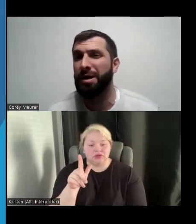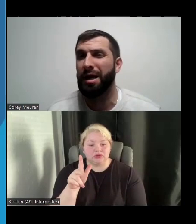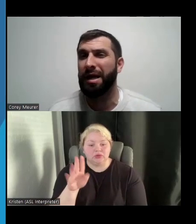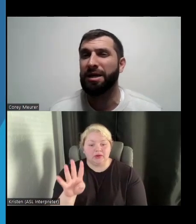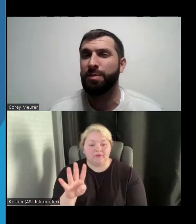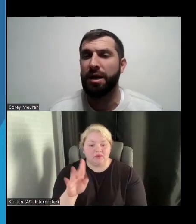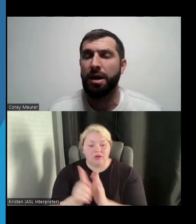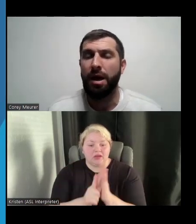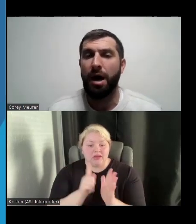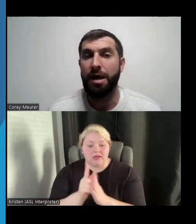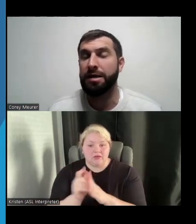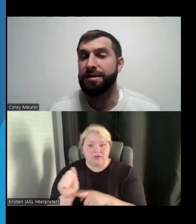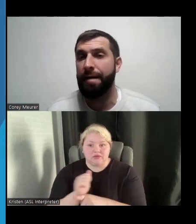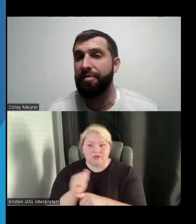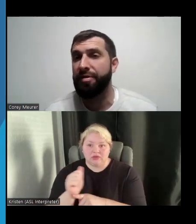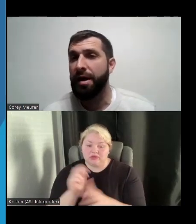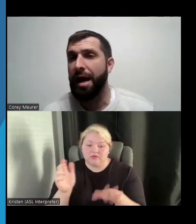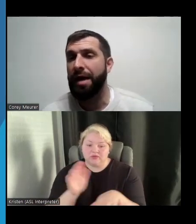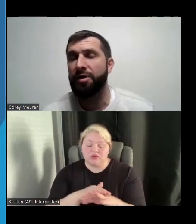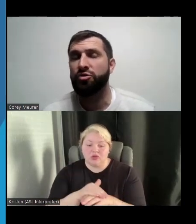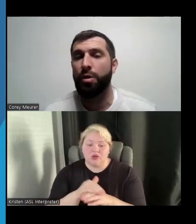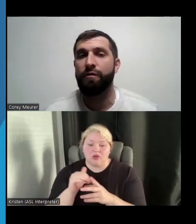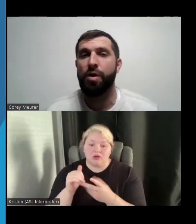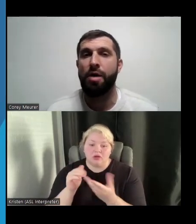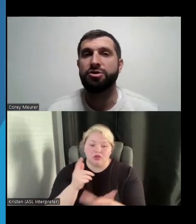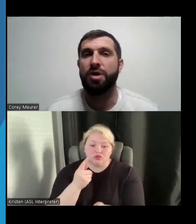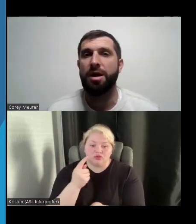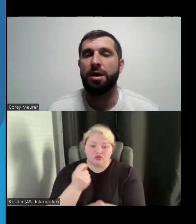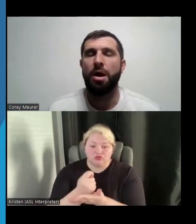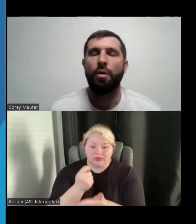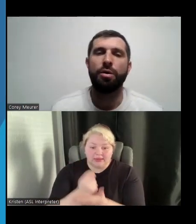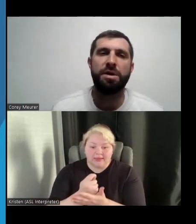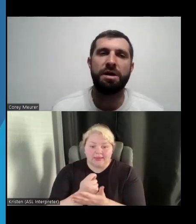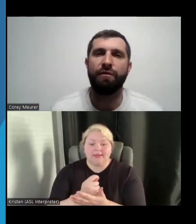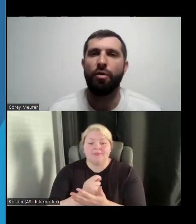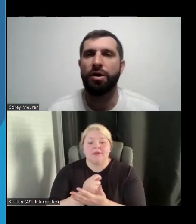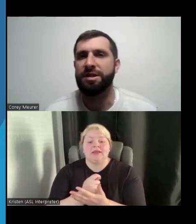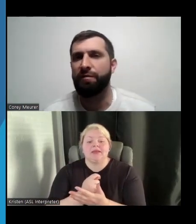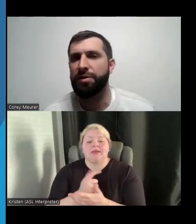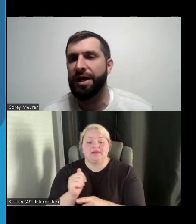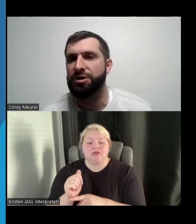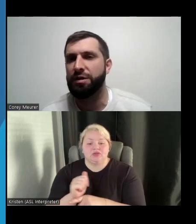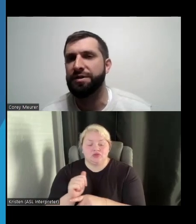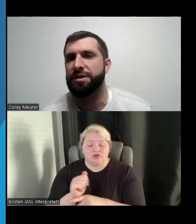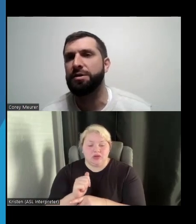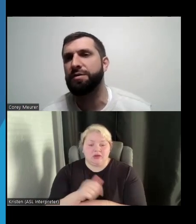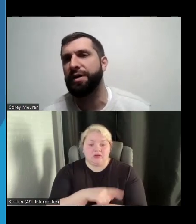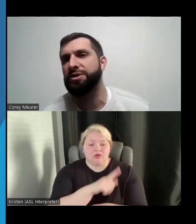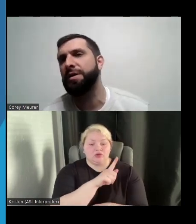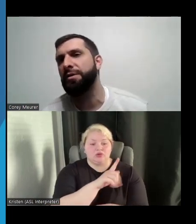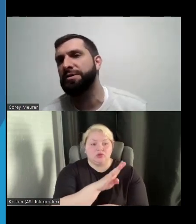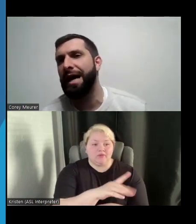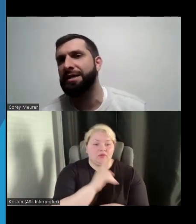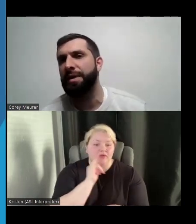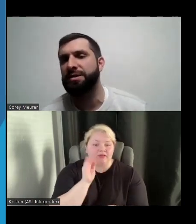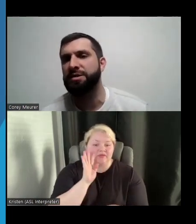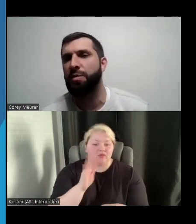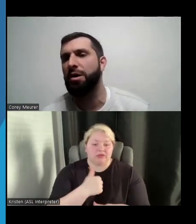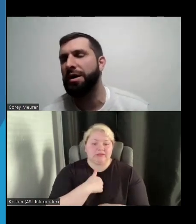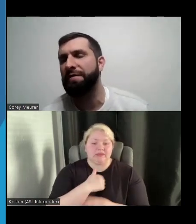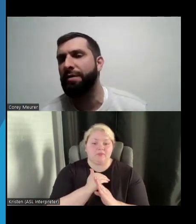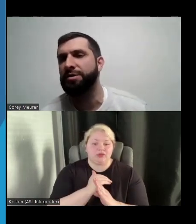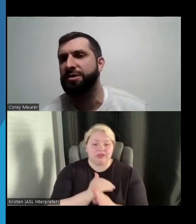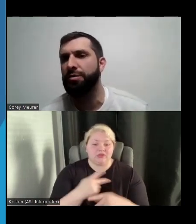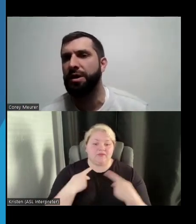environment, treatment, engagement in depth, and the 24-hour training would be for self-protection, physical intervention, and those aspects